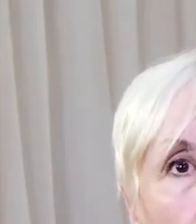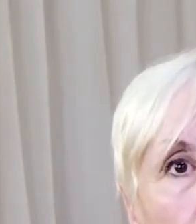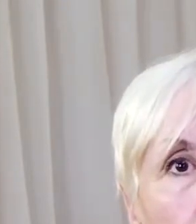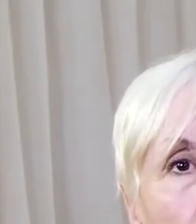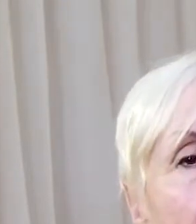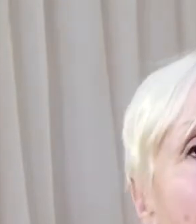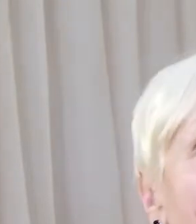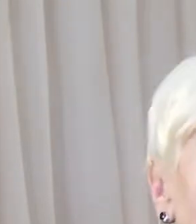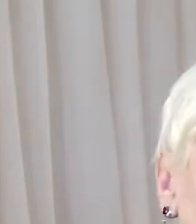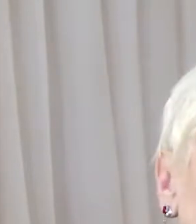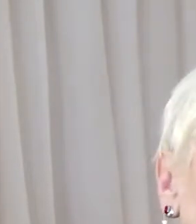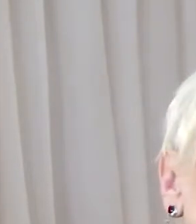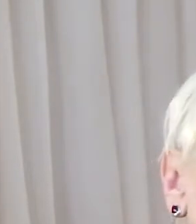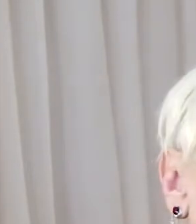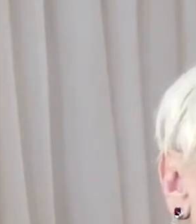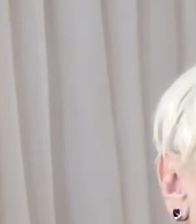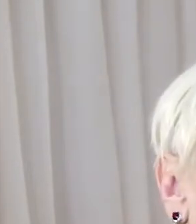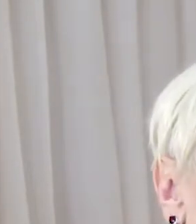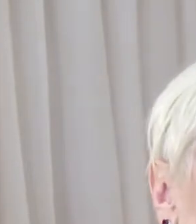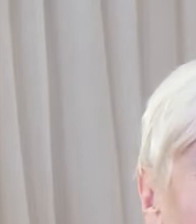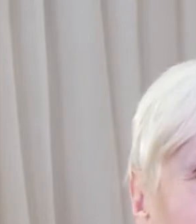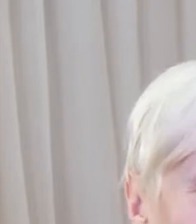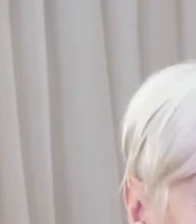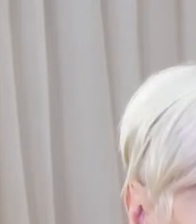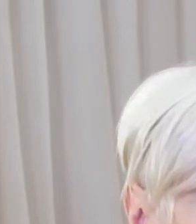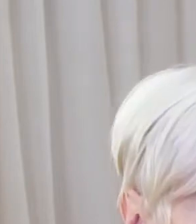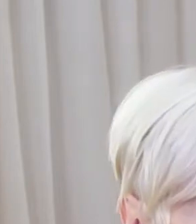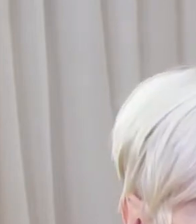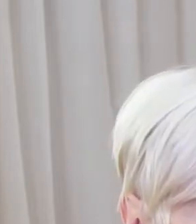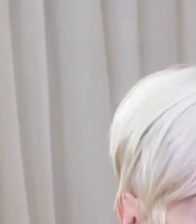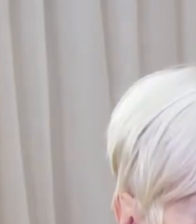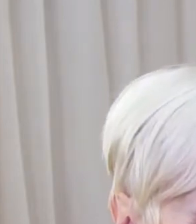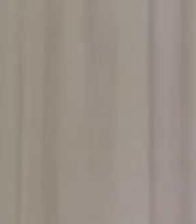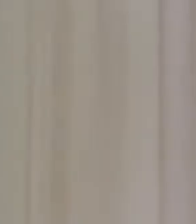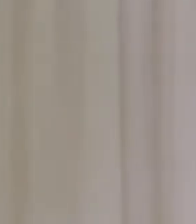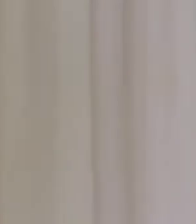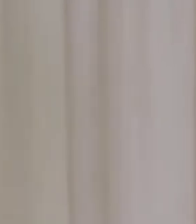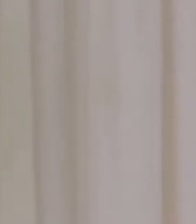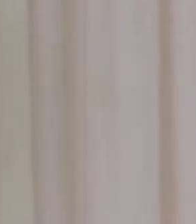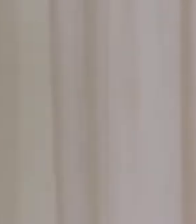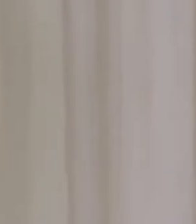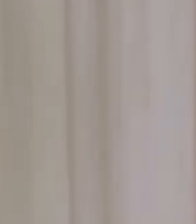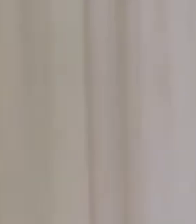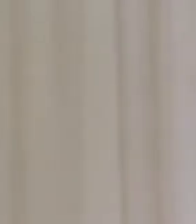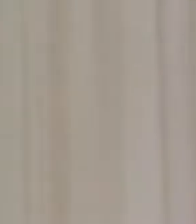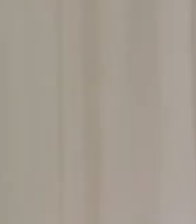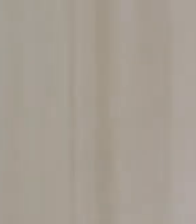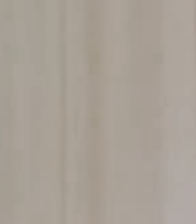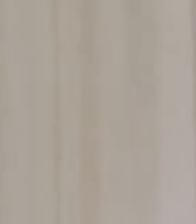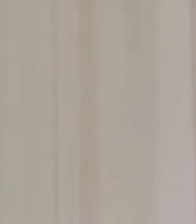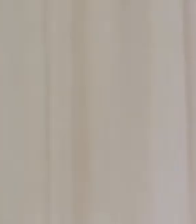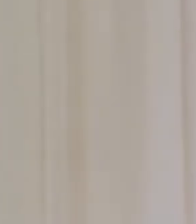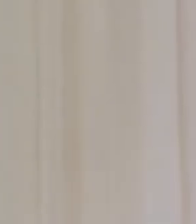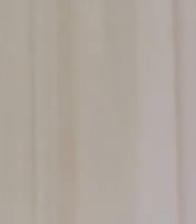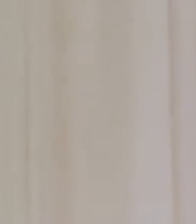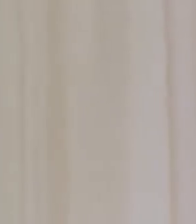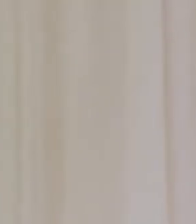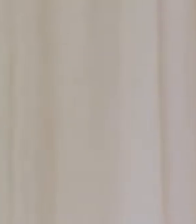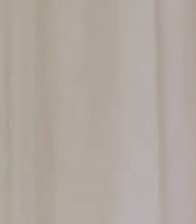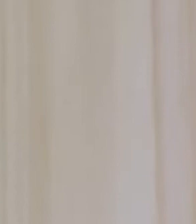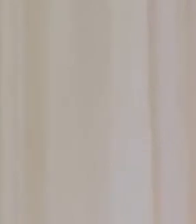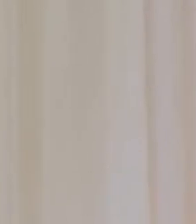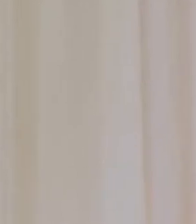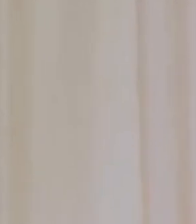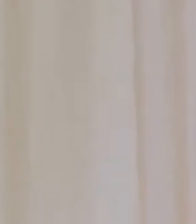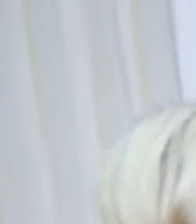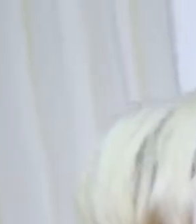my arm. I'm using it against their two thumbs, right here, coming up to